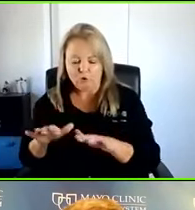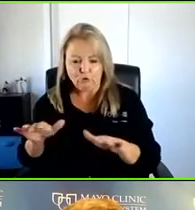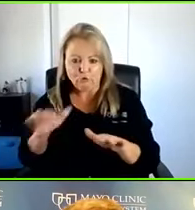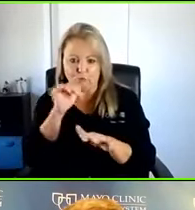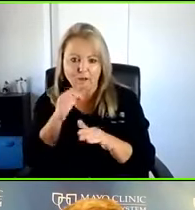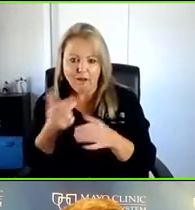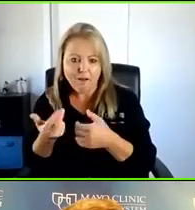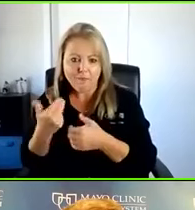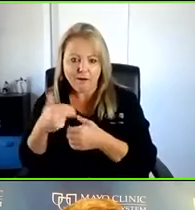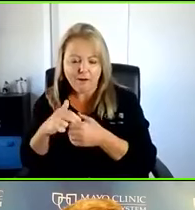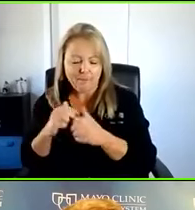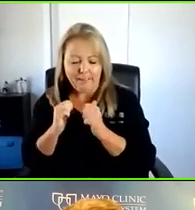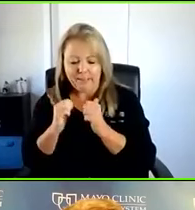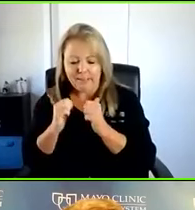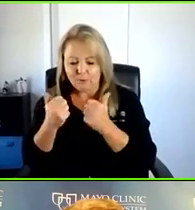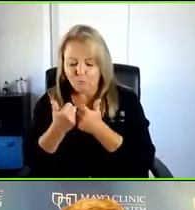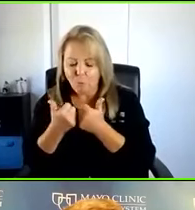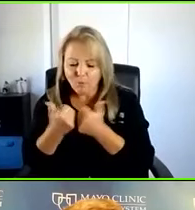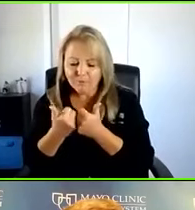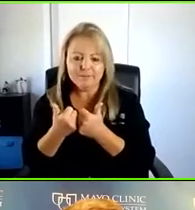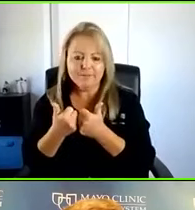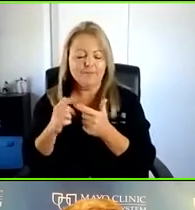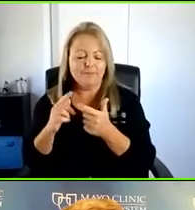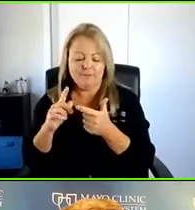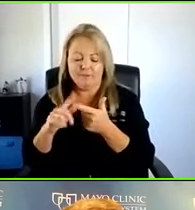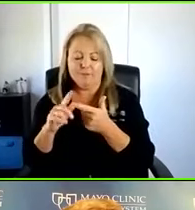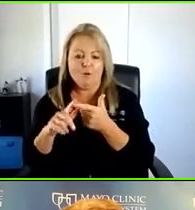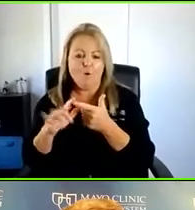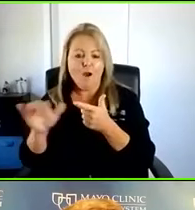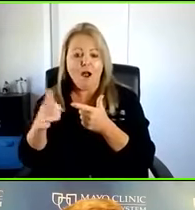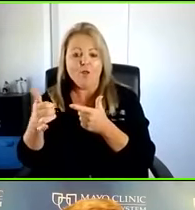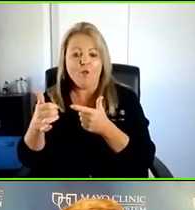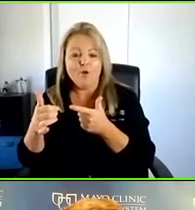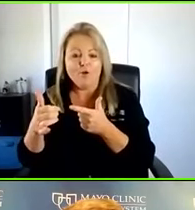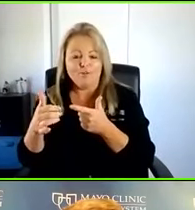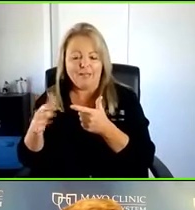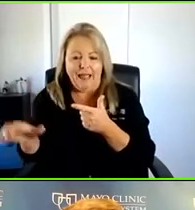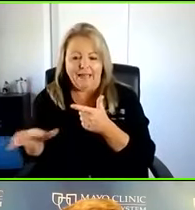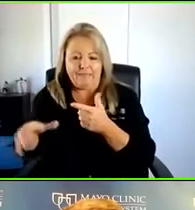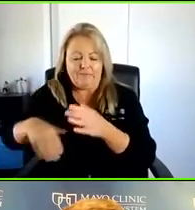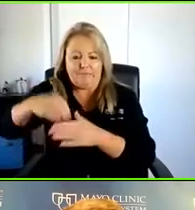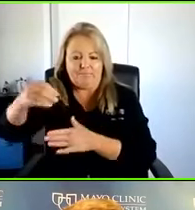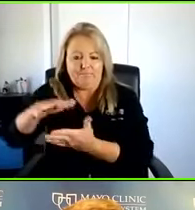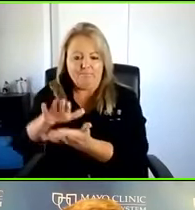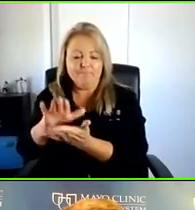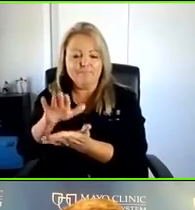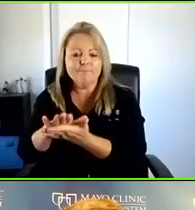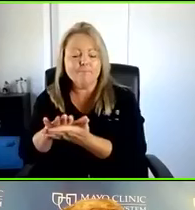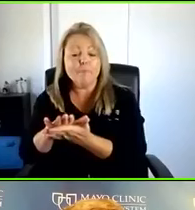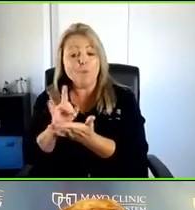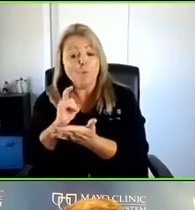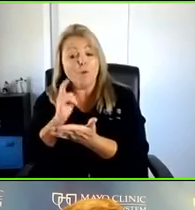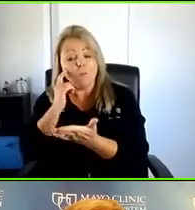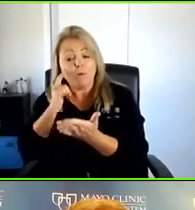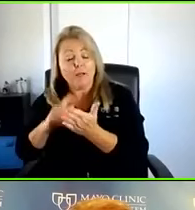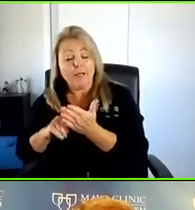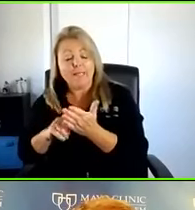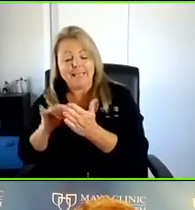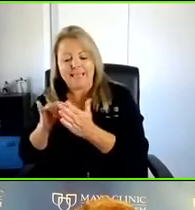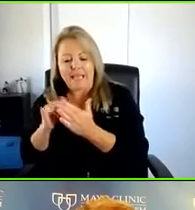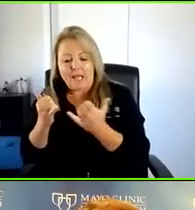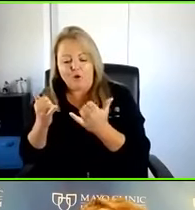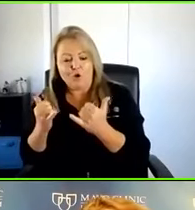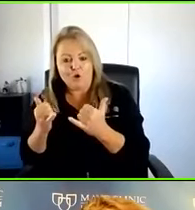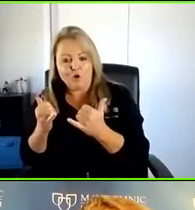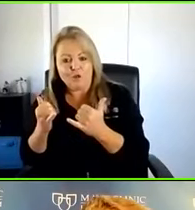in sporting or other curricular, co-curricular activities. We would acknowledge that this current